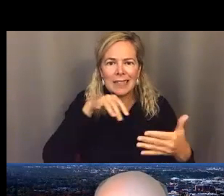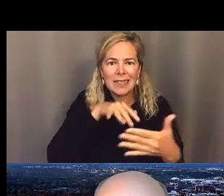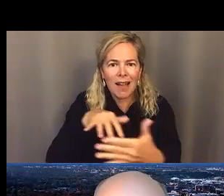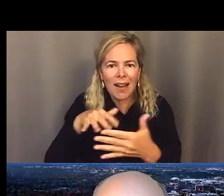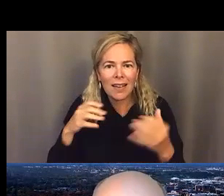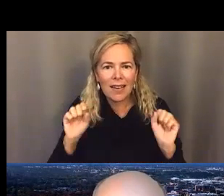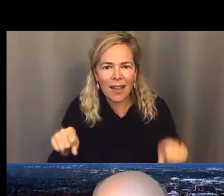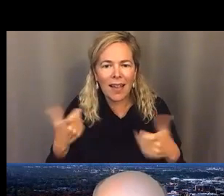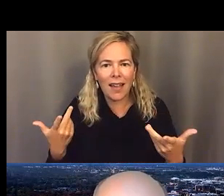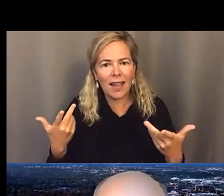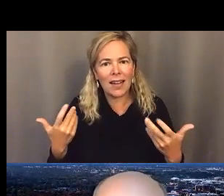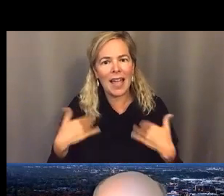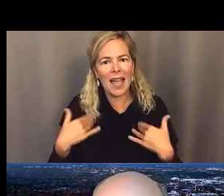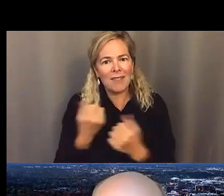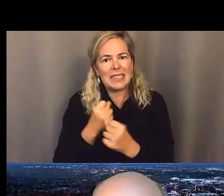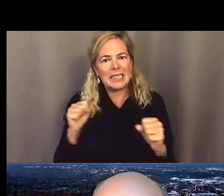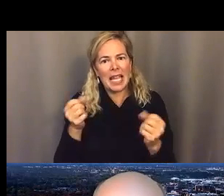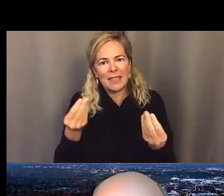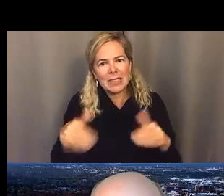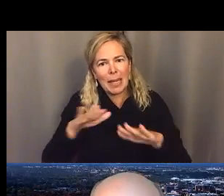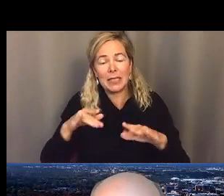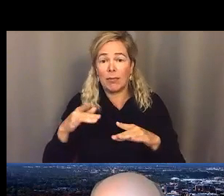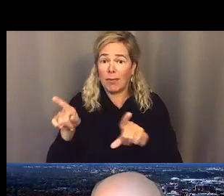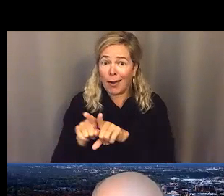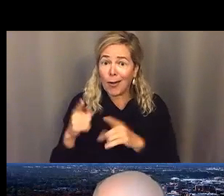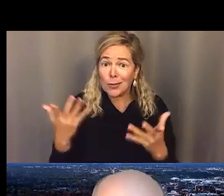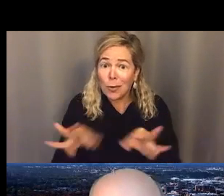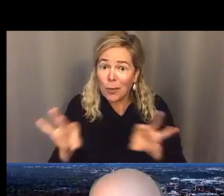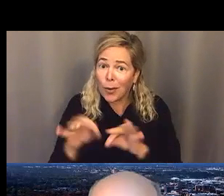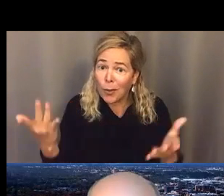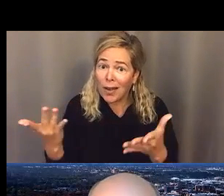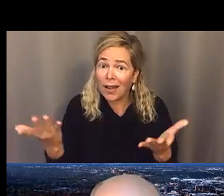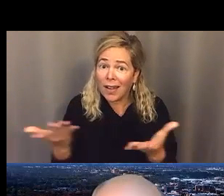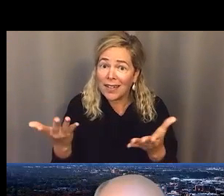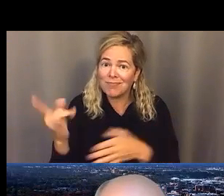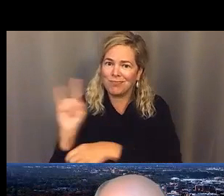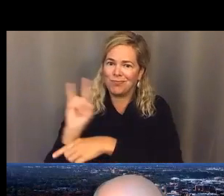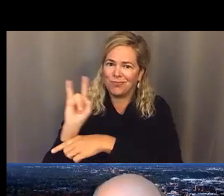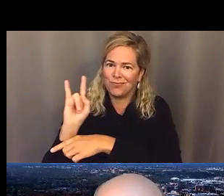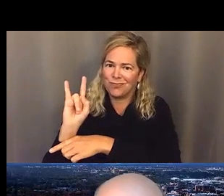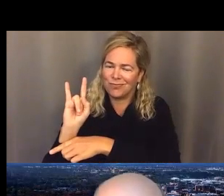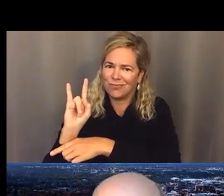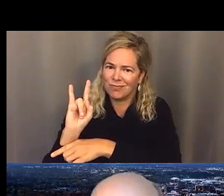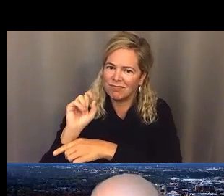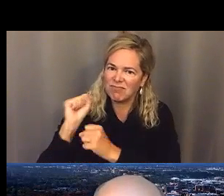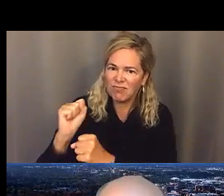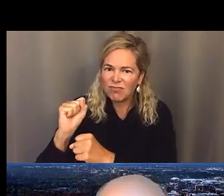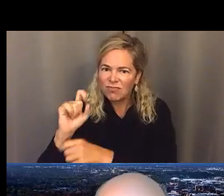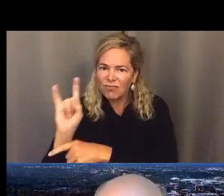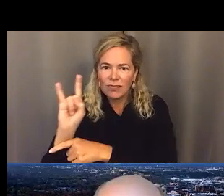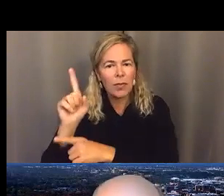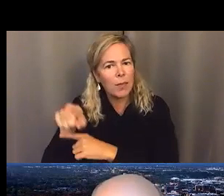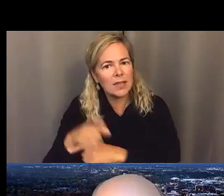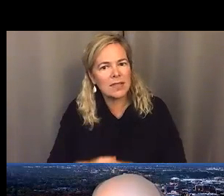safe spaces, but also good Wi-Fi hookup. There's a lot of balancing between this and